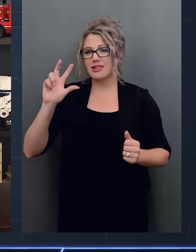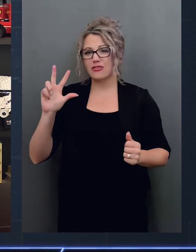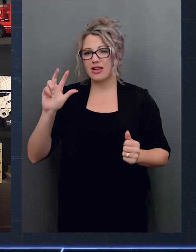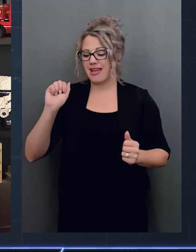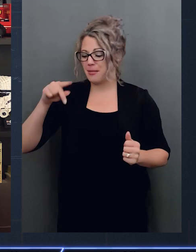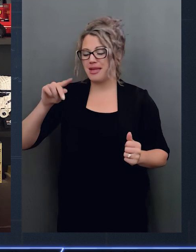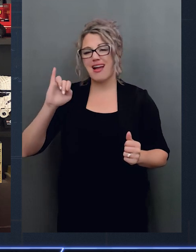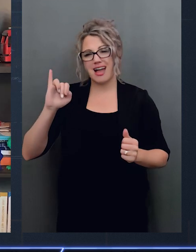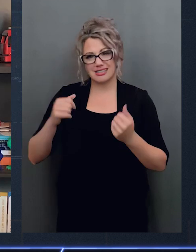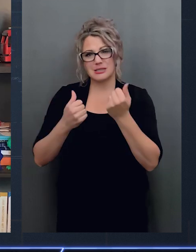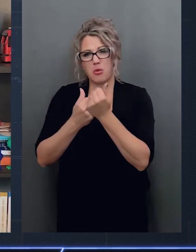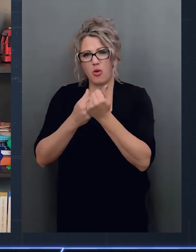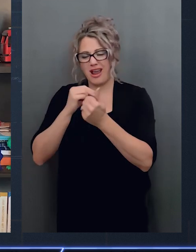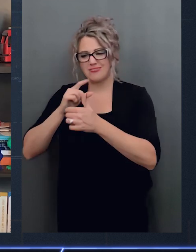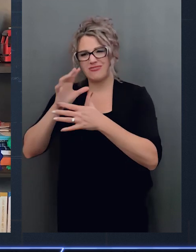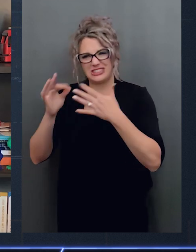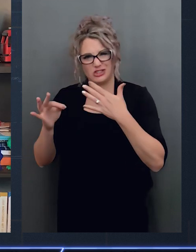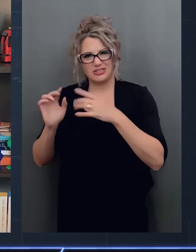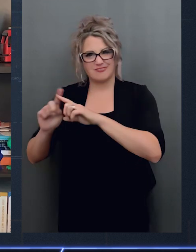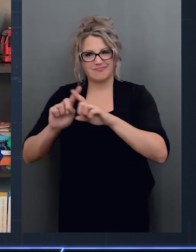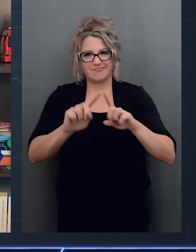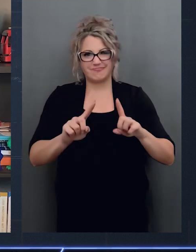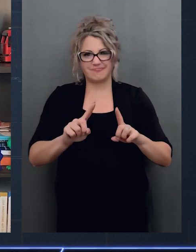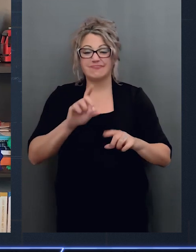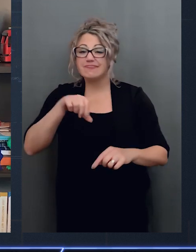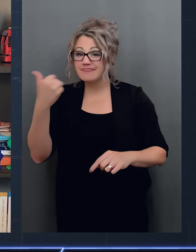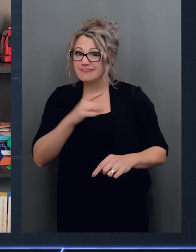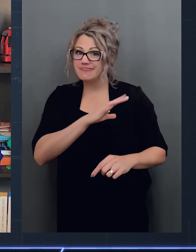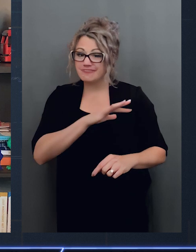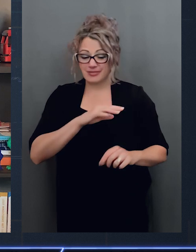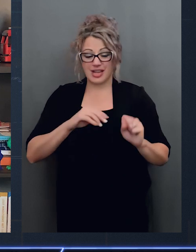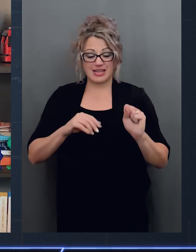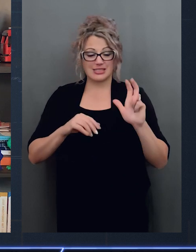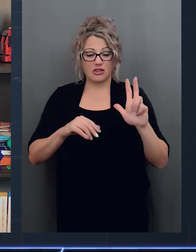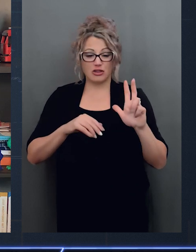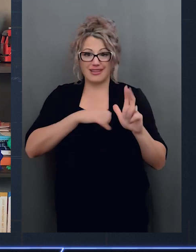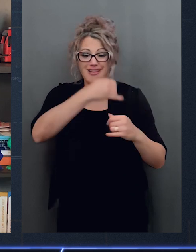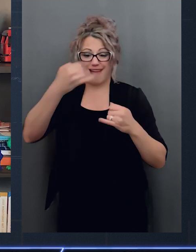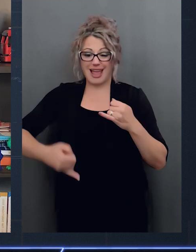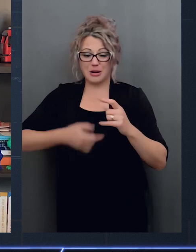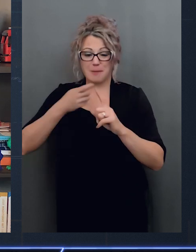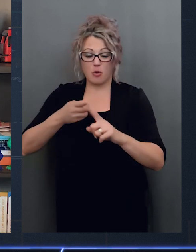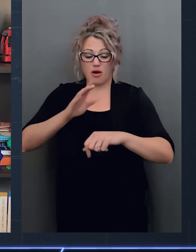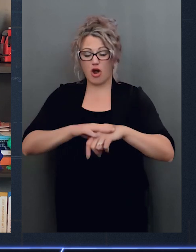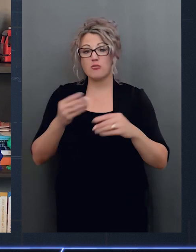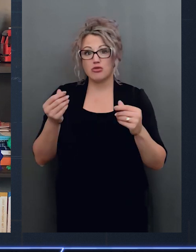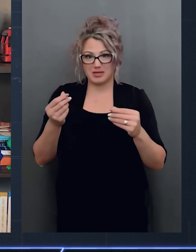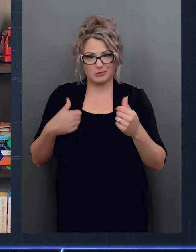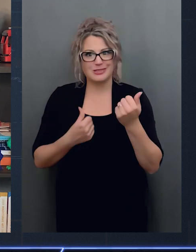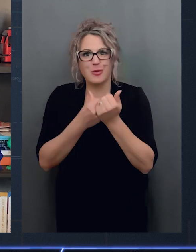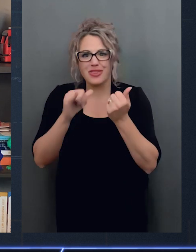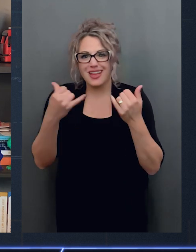range of S3 features. Another cool thing, we now support S3 endpoints on your on-premises network. This allows your